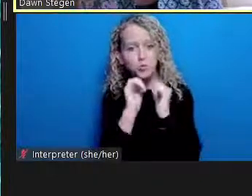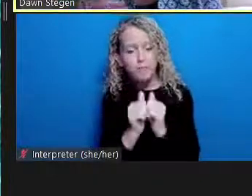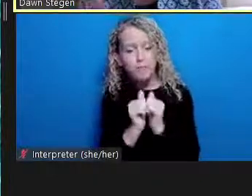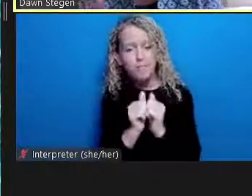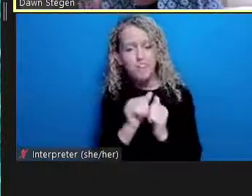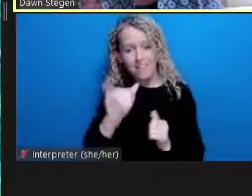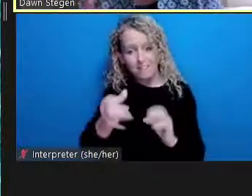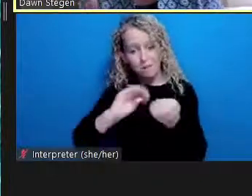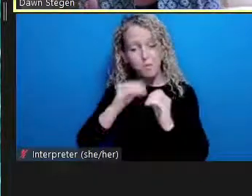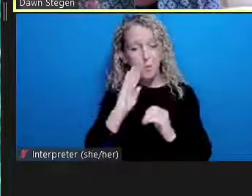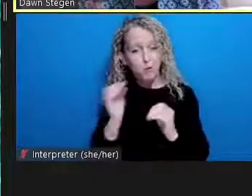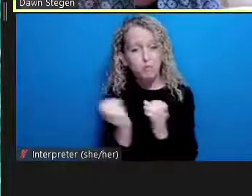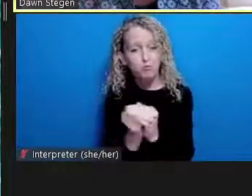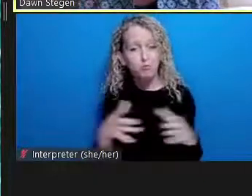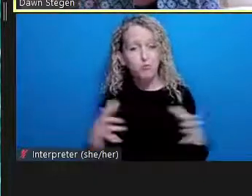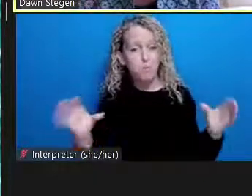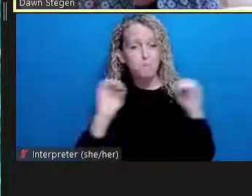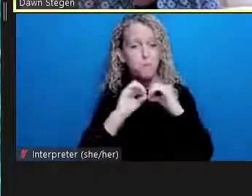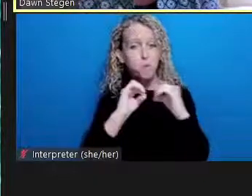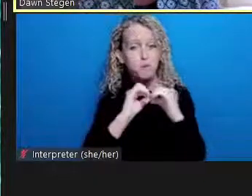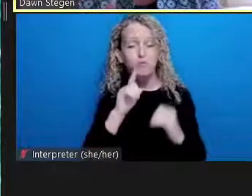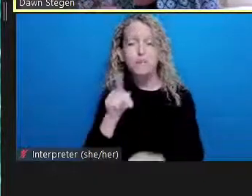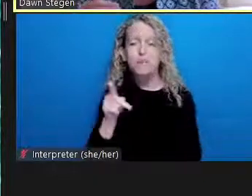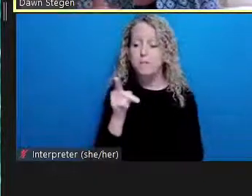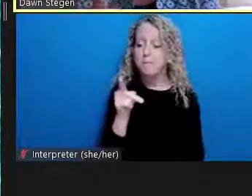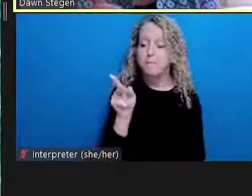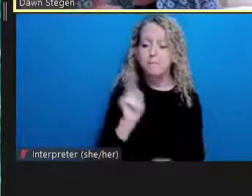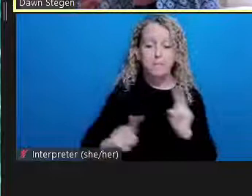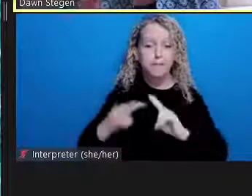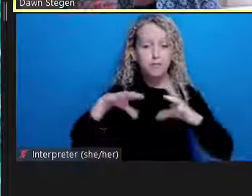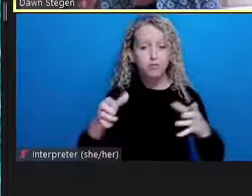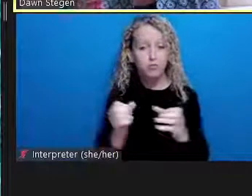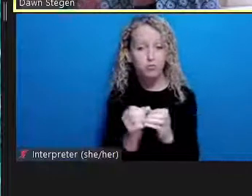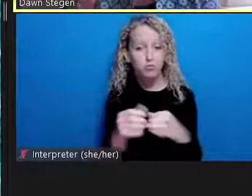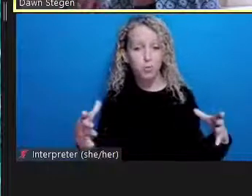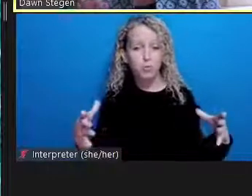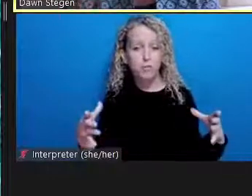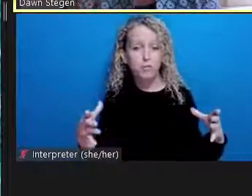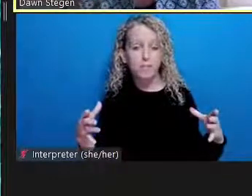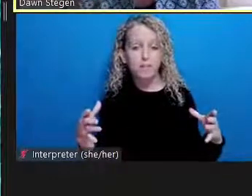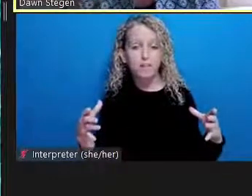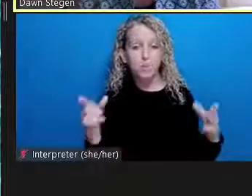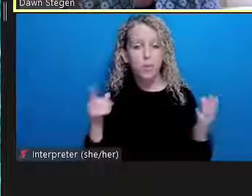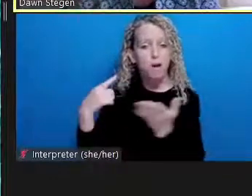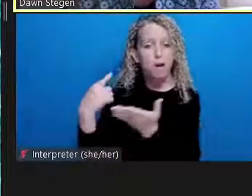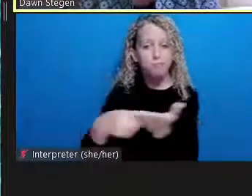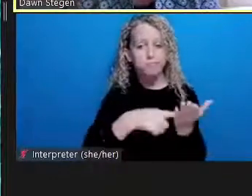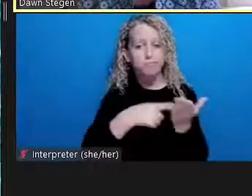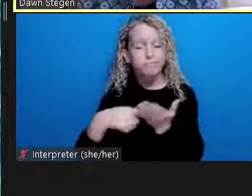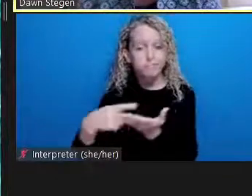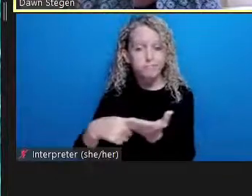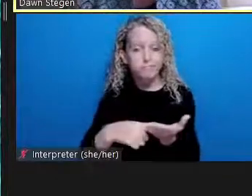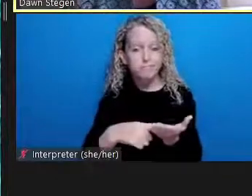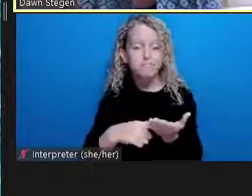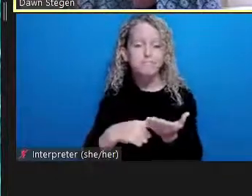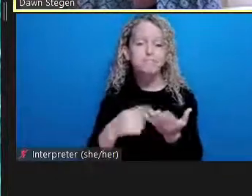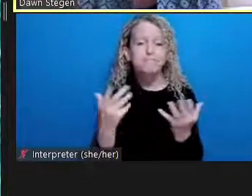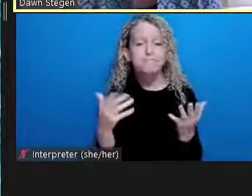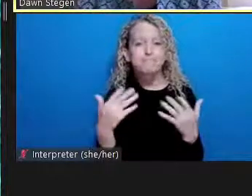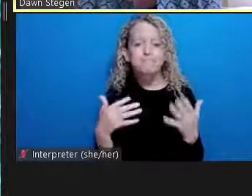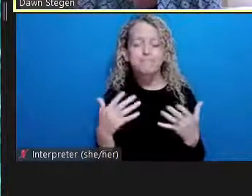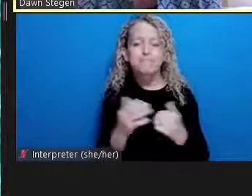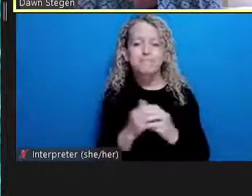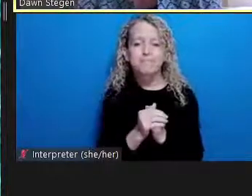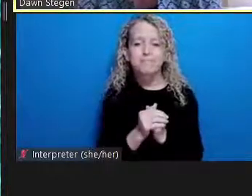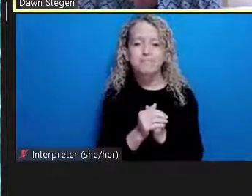talk about a population growth that's important. It's an important sort of sort